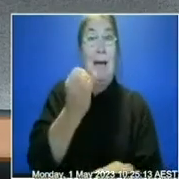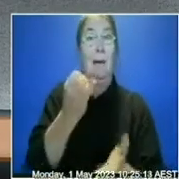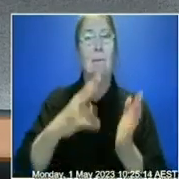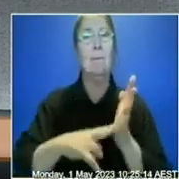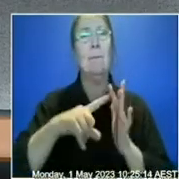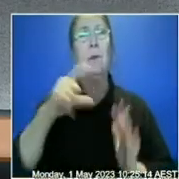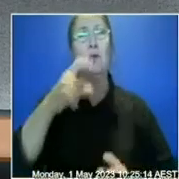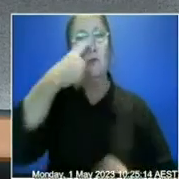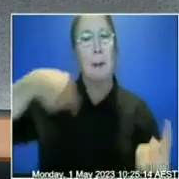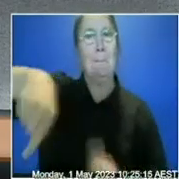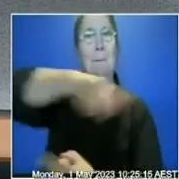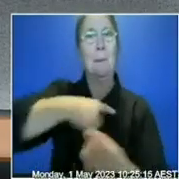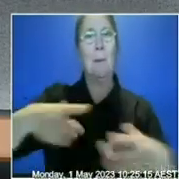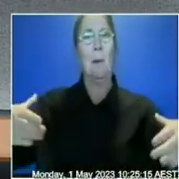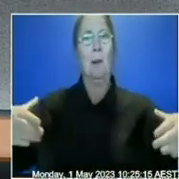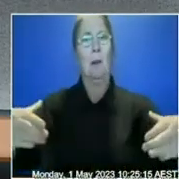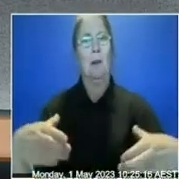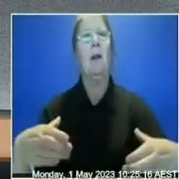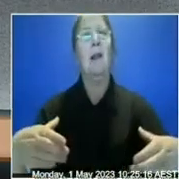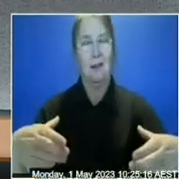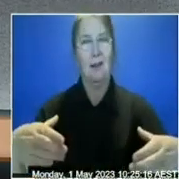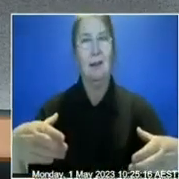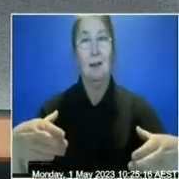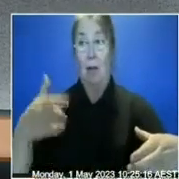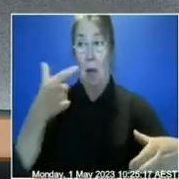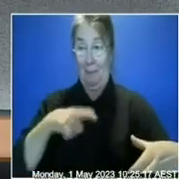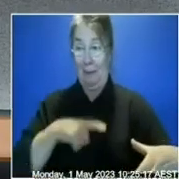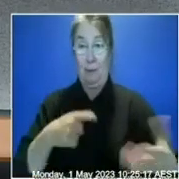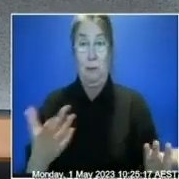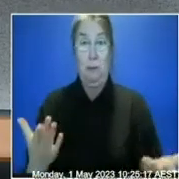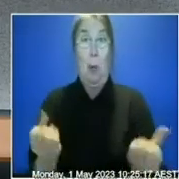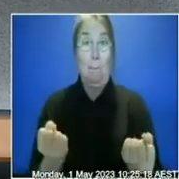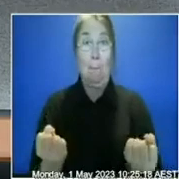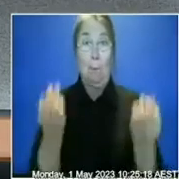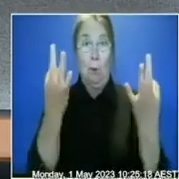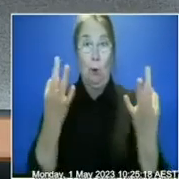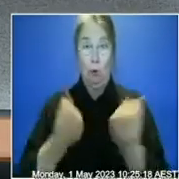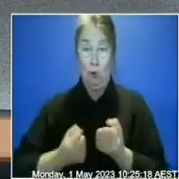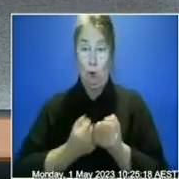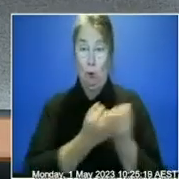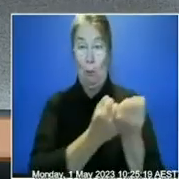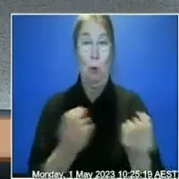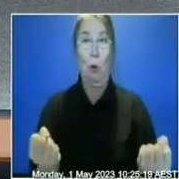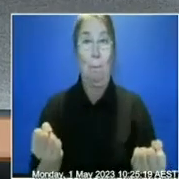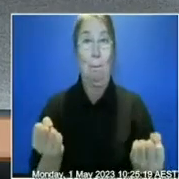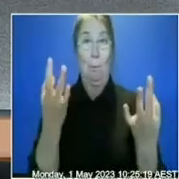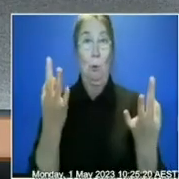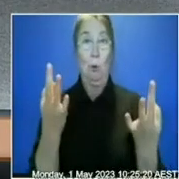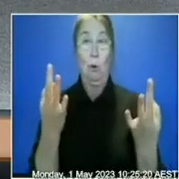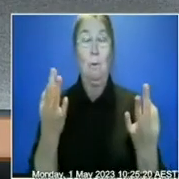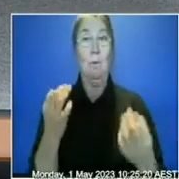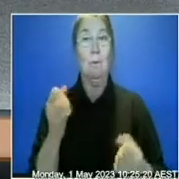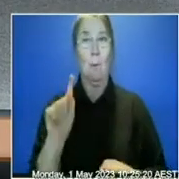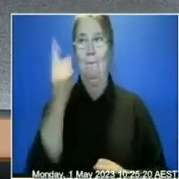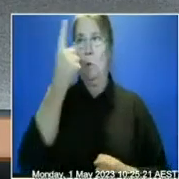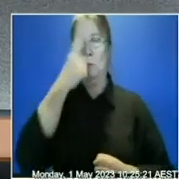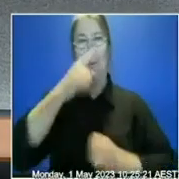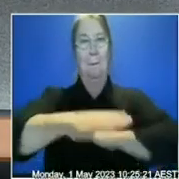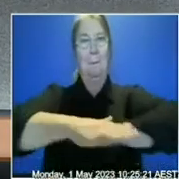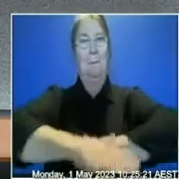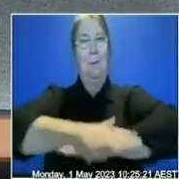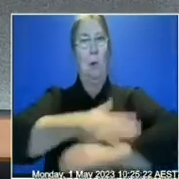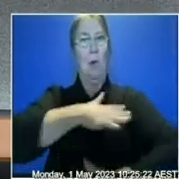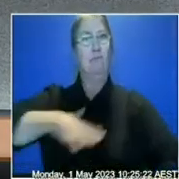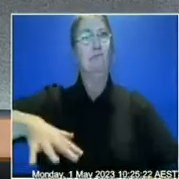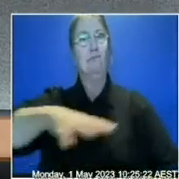for First Peoples. And it's the case, isn't it, that among